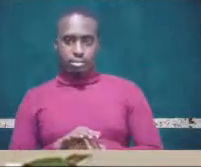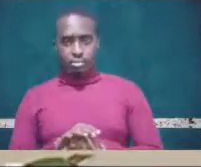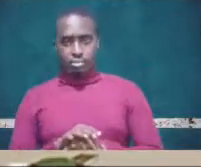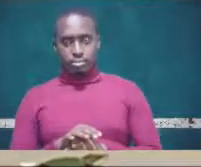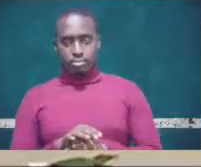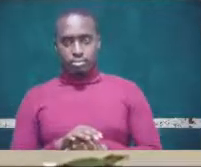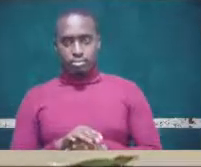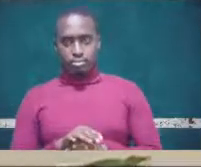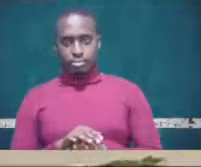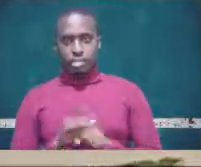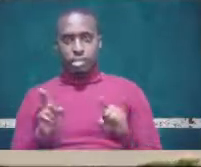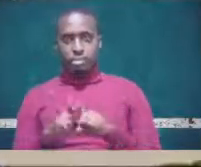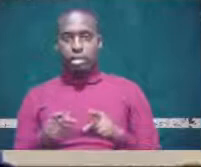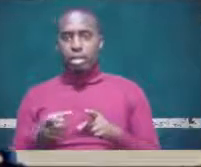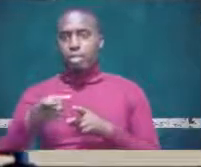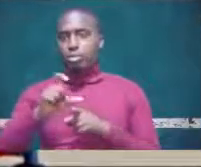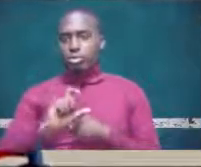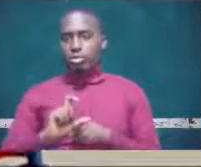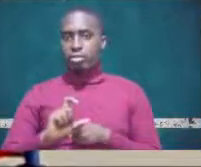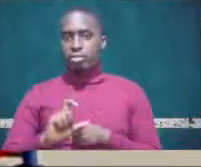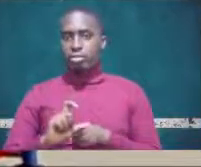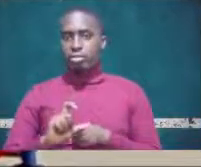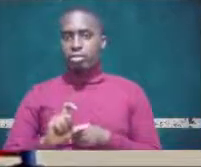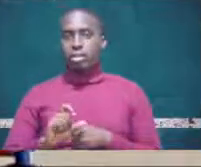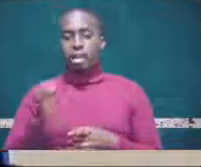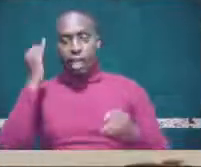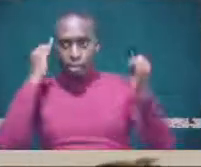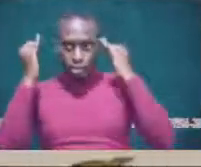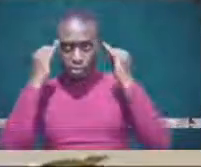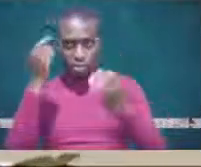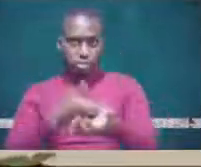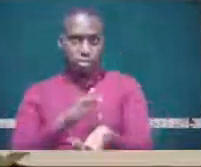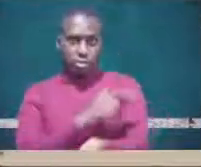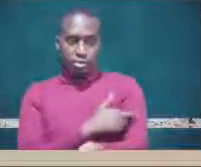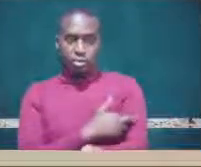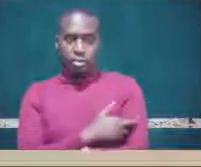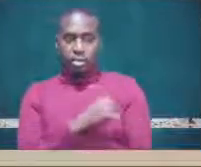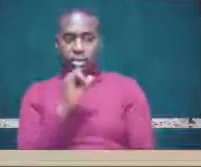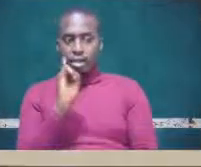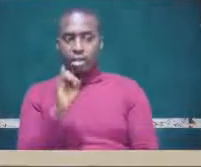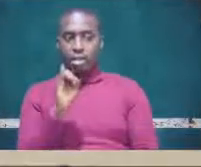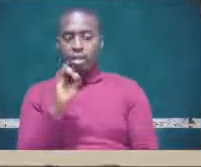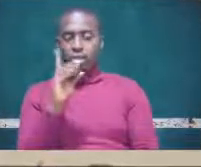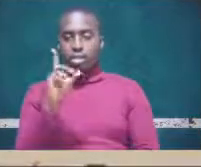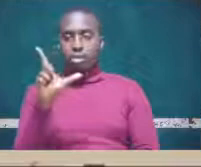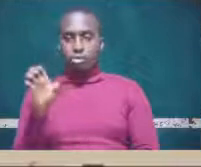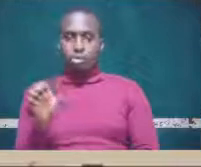production. It increases the exploitation of idle resources. When you say idle resources,